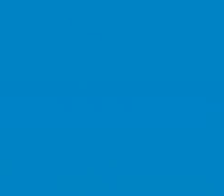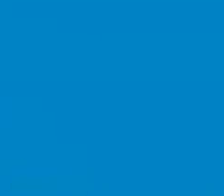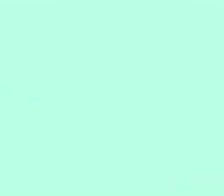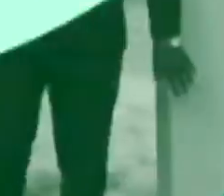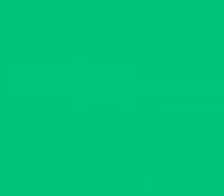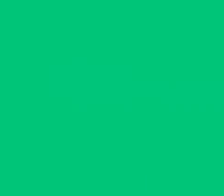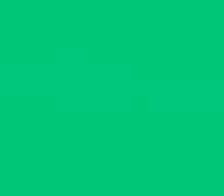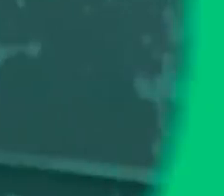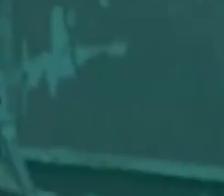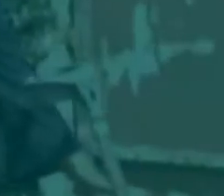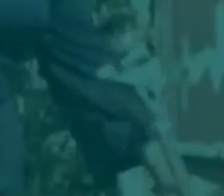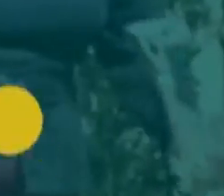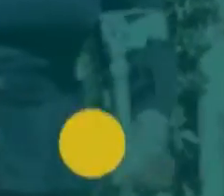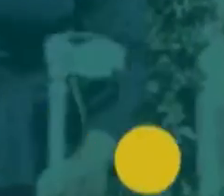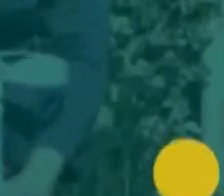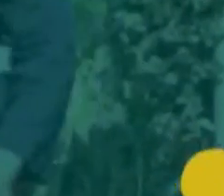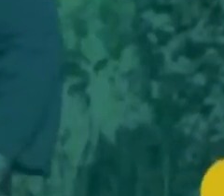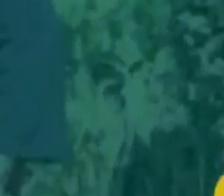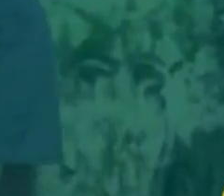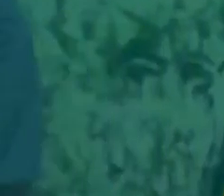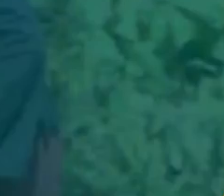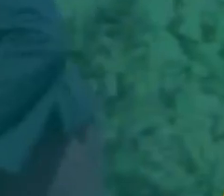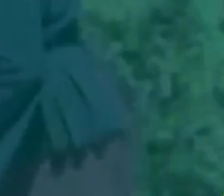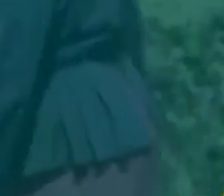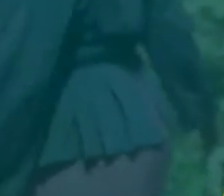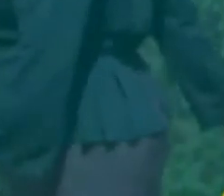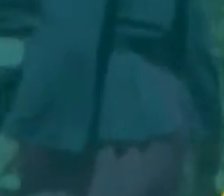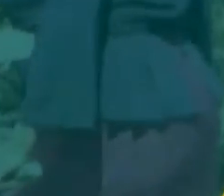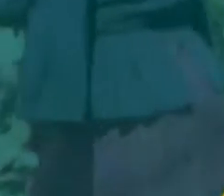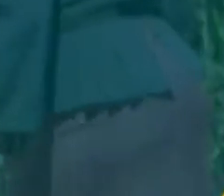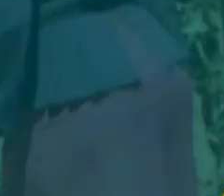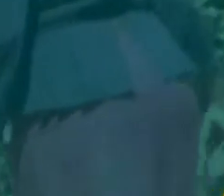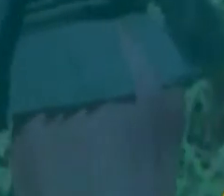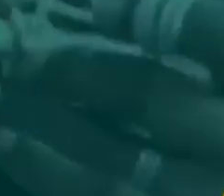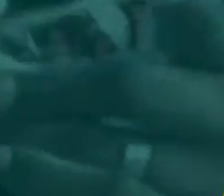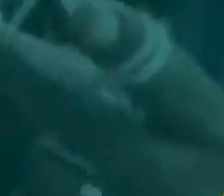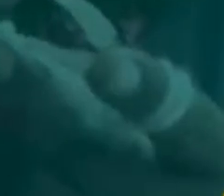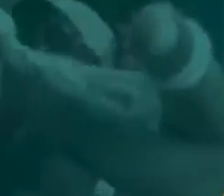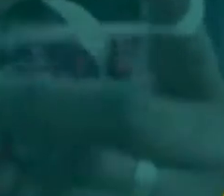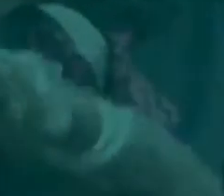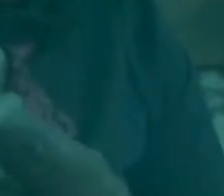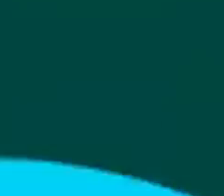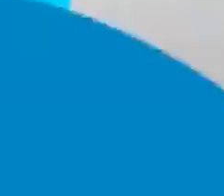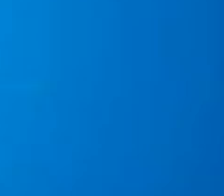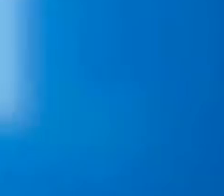beautiful. We are born to do great things. We're unstoppable,